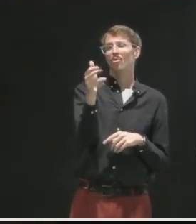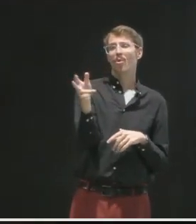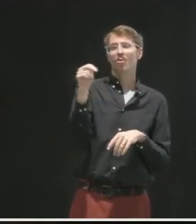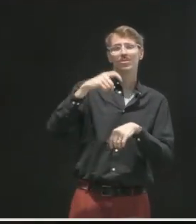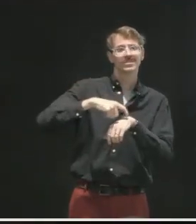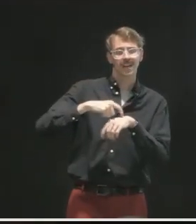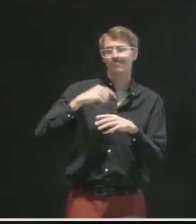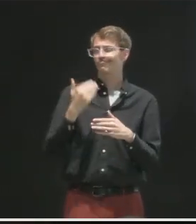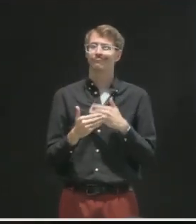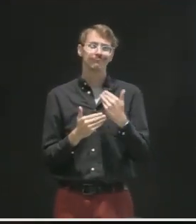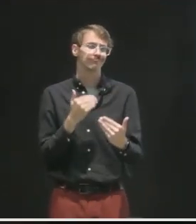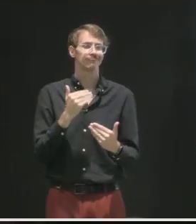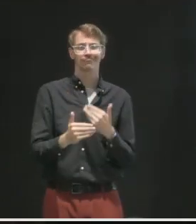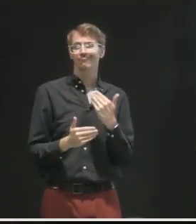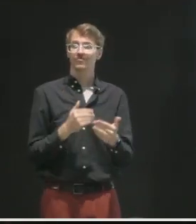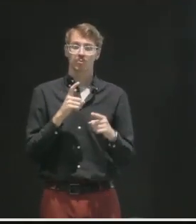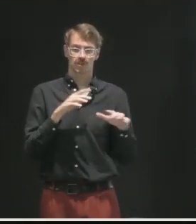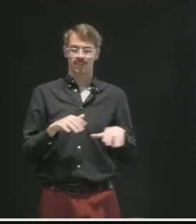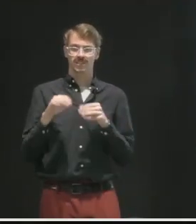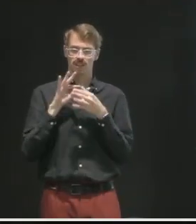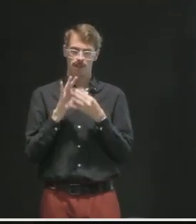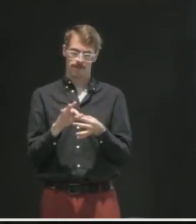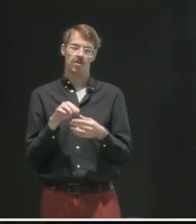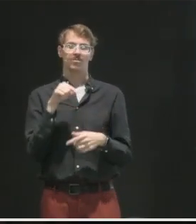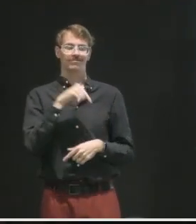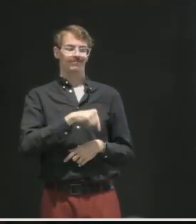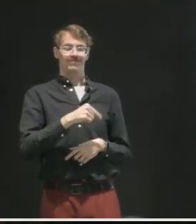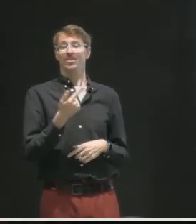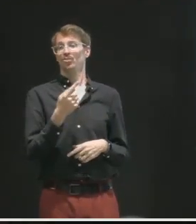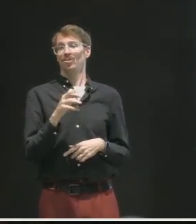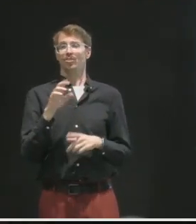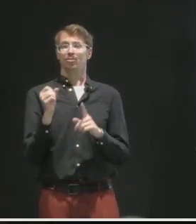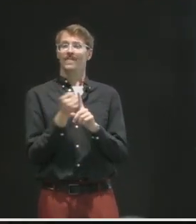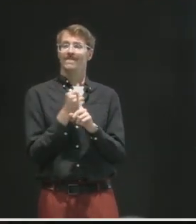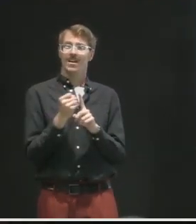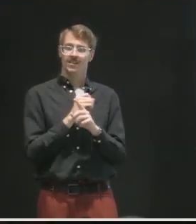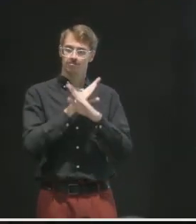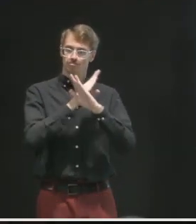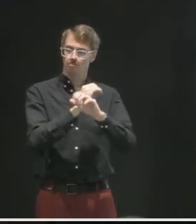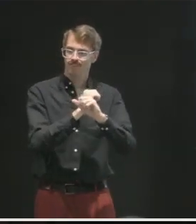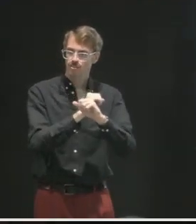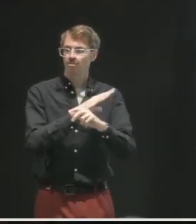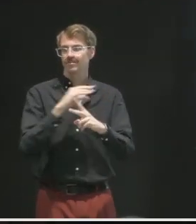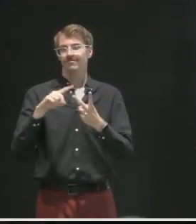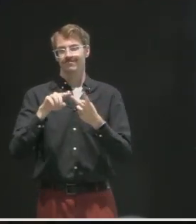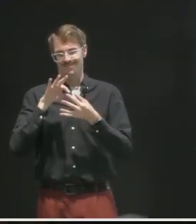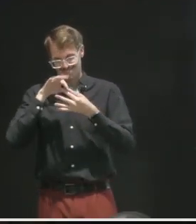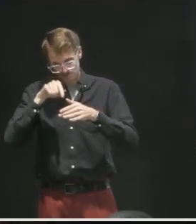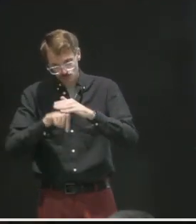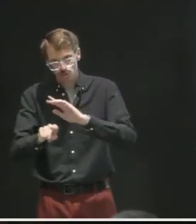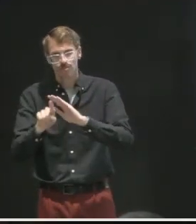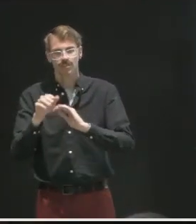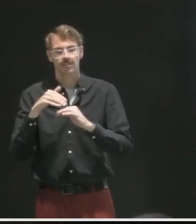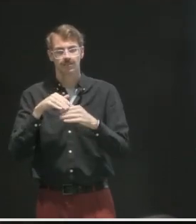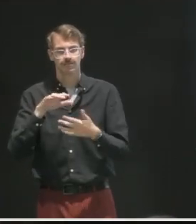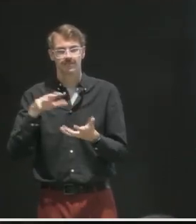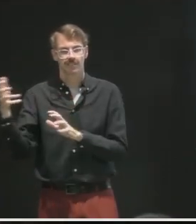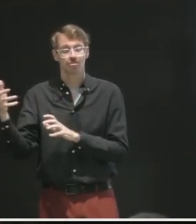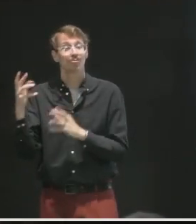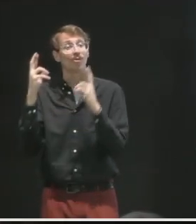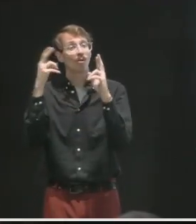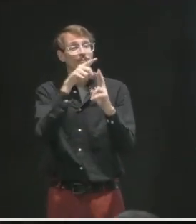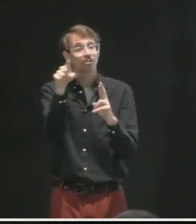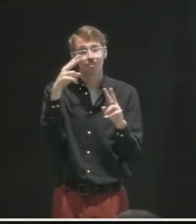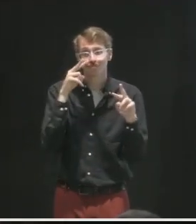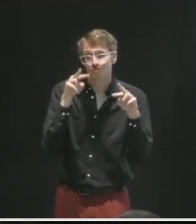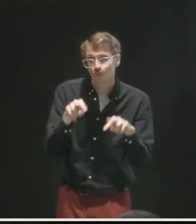course that you can take on gender-based violence prevention and disasters. So we hope you will take a look, check it